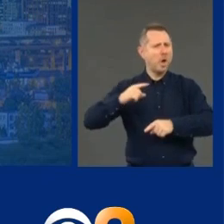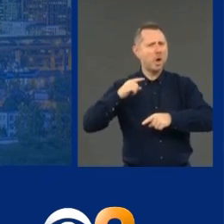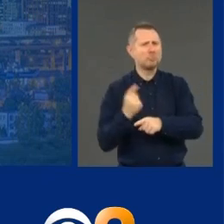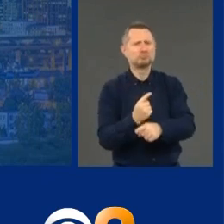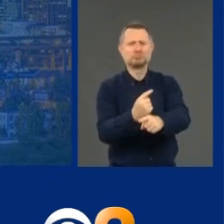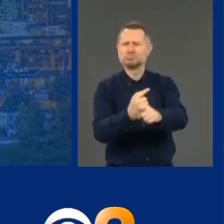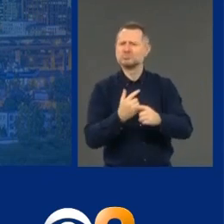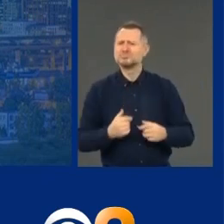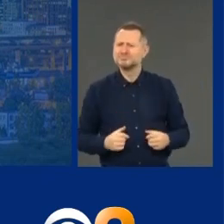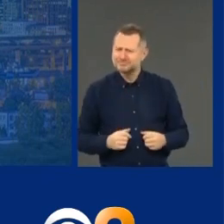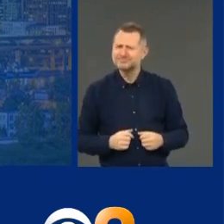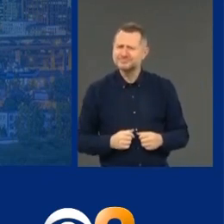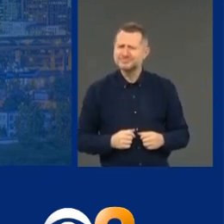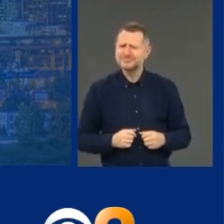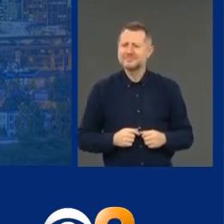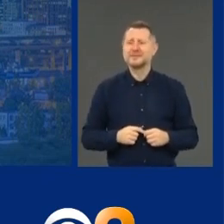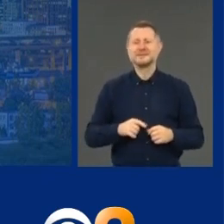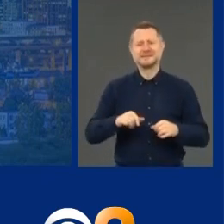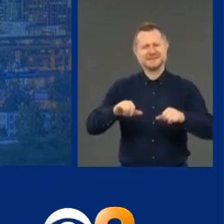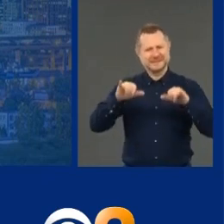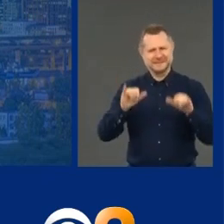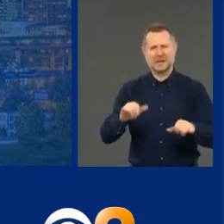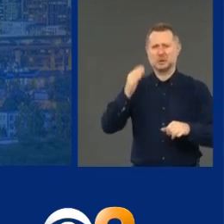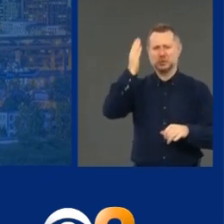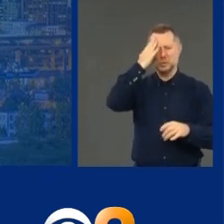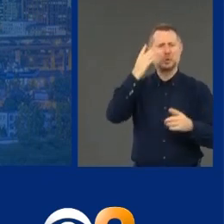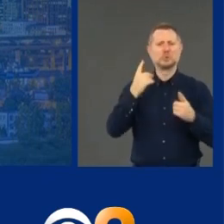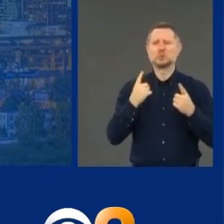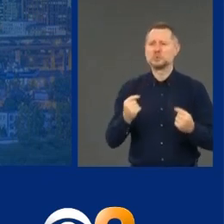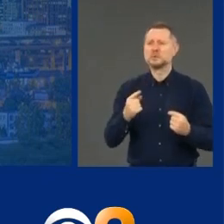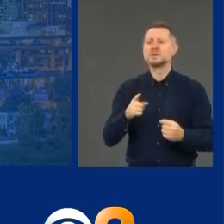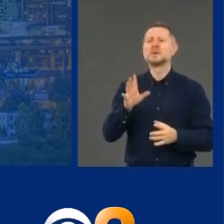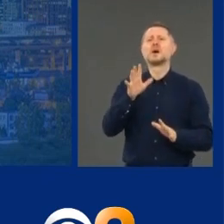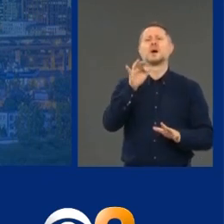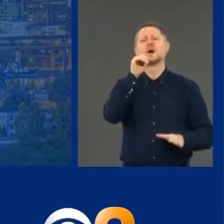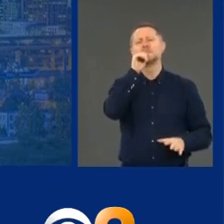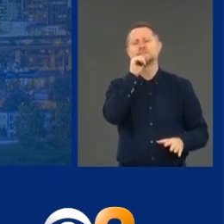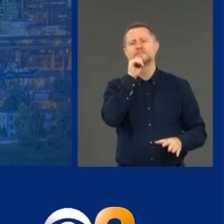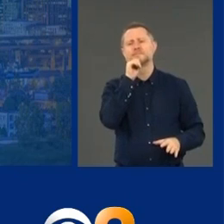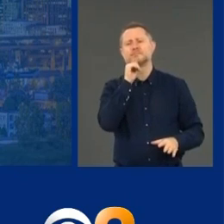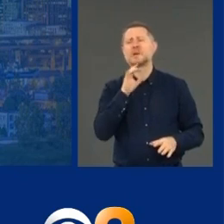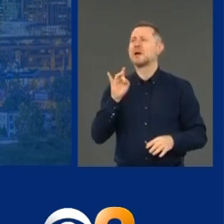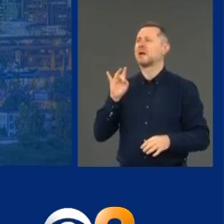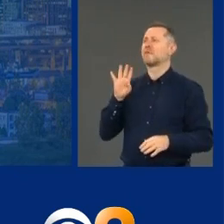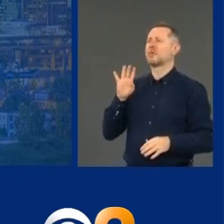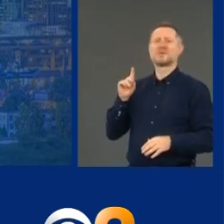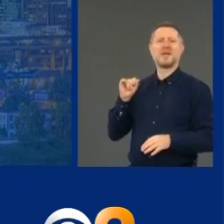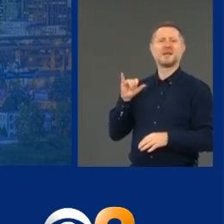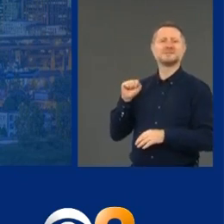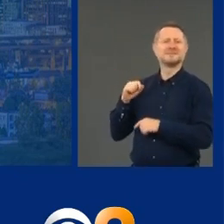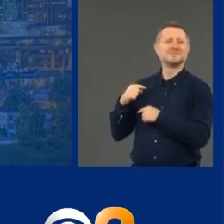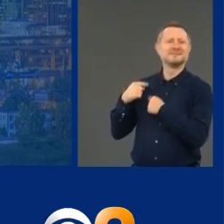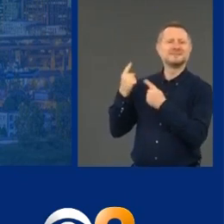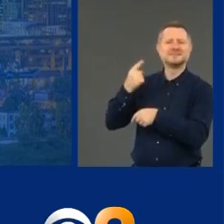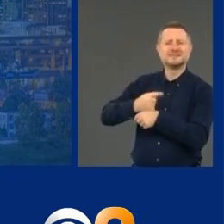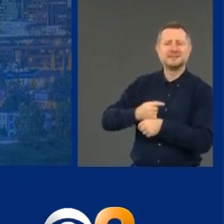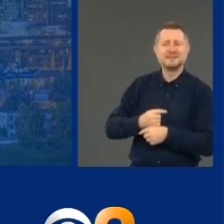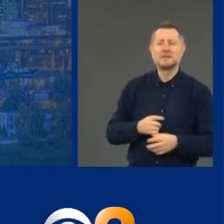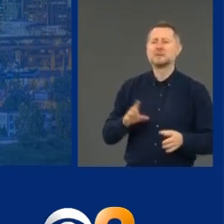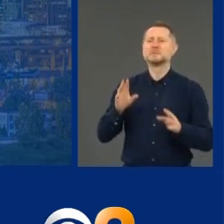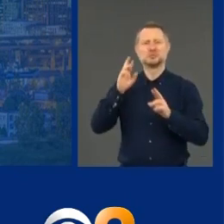same thing we did the day before, even though it's day 84. And it's showing respect and